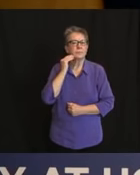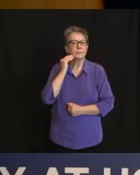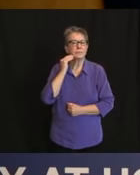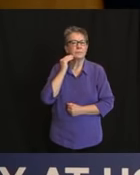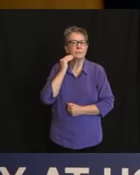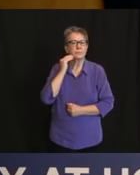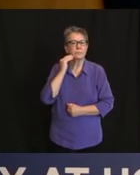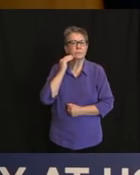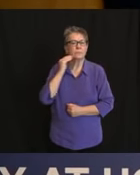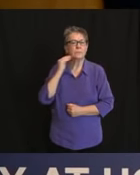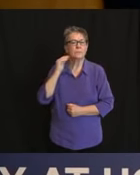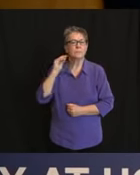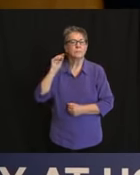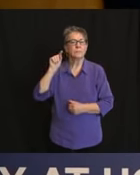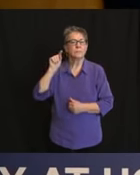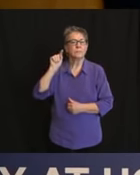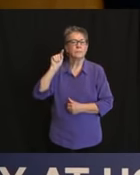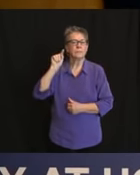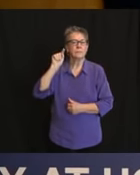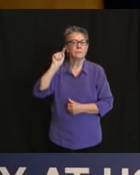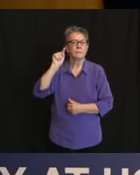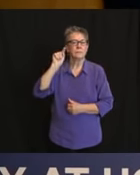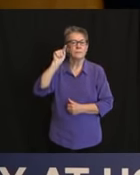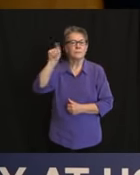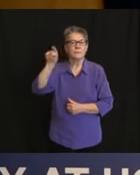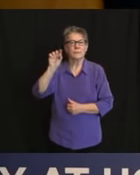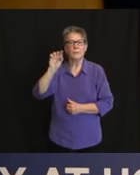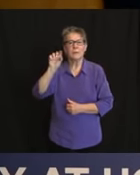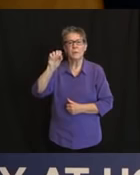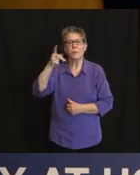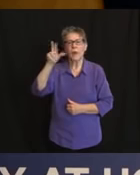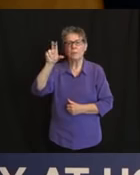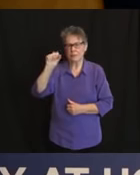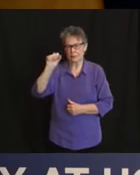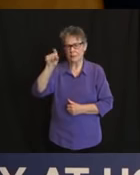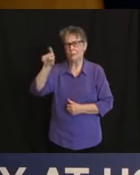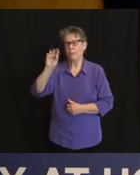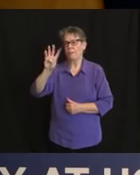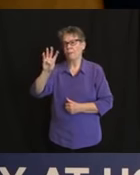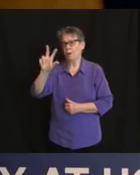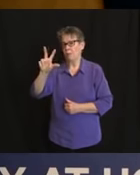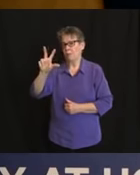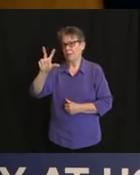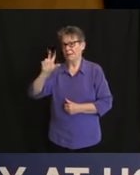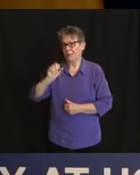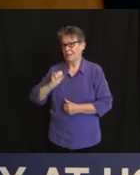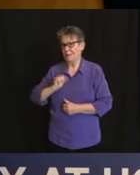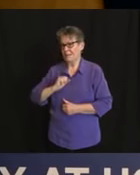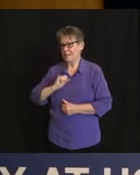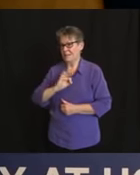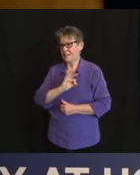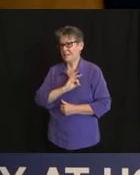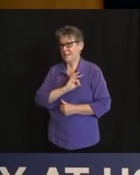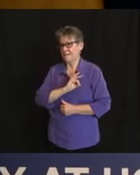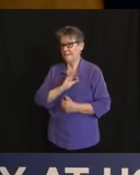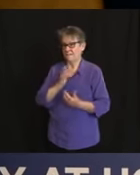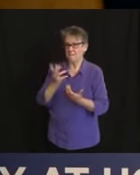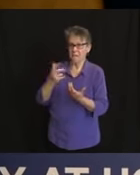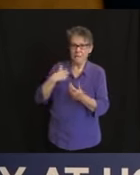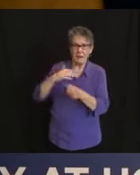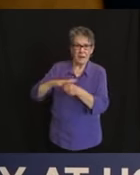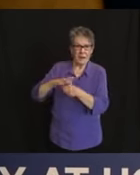received, they are reporting that they are adequately staffed. Additionally, in conversation